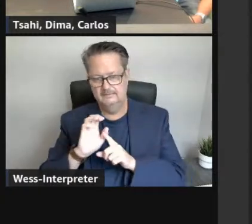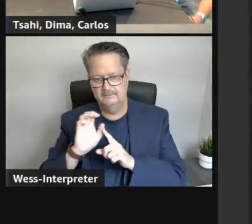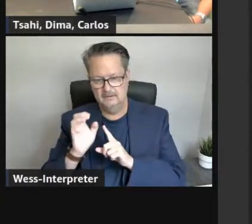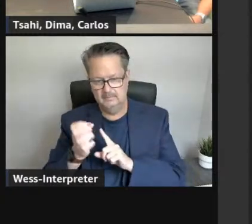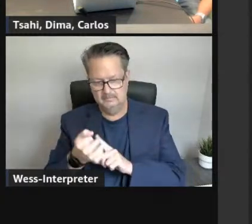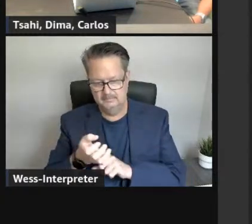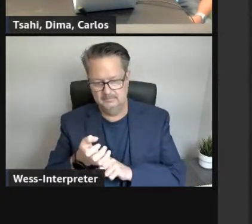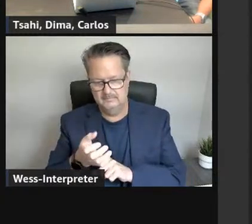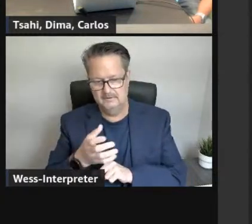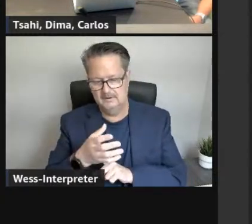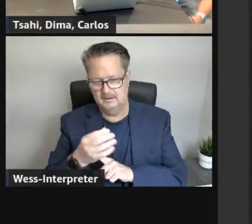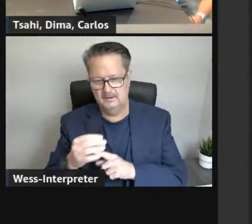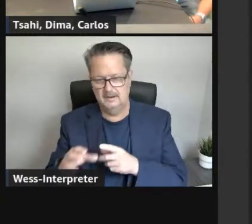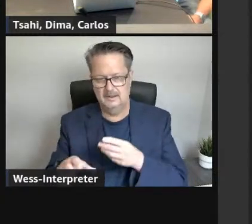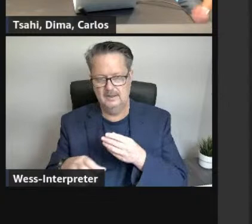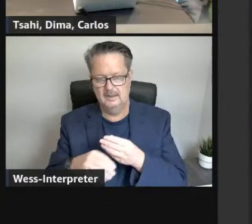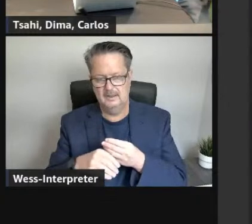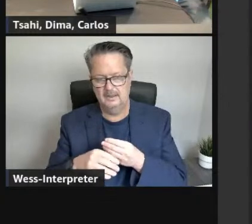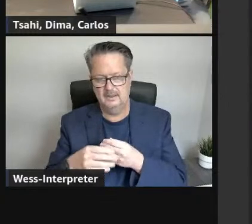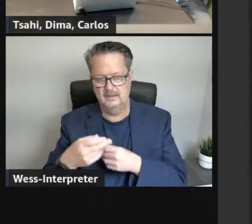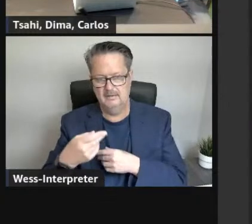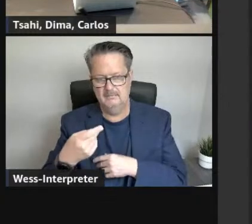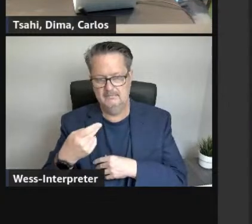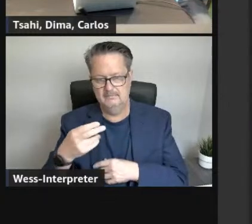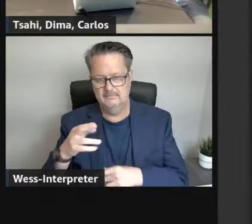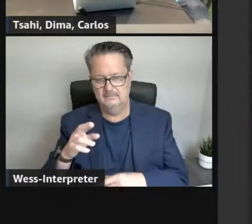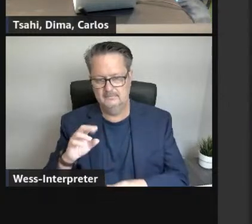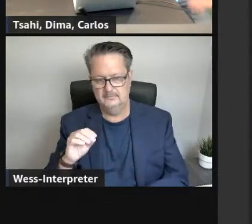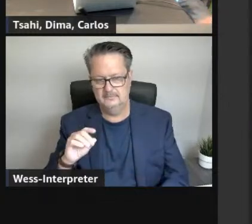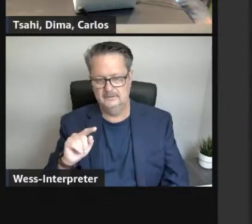and add crystal team.